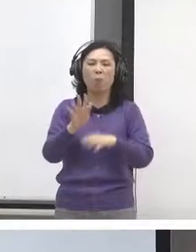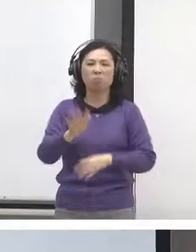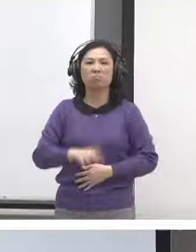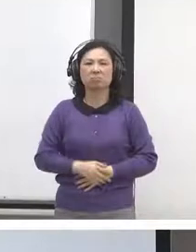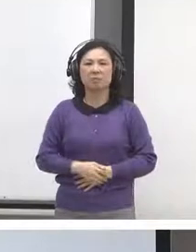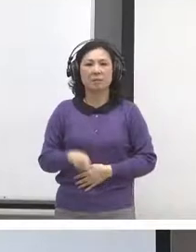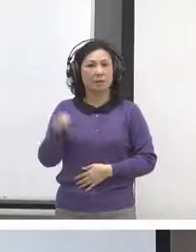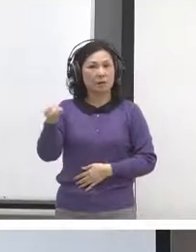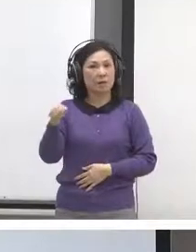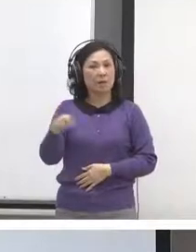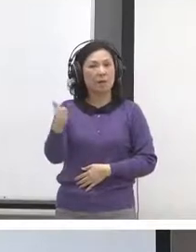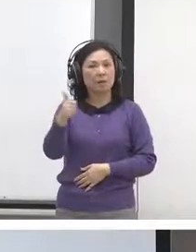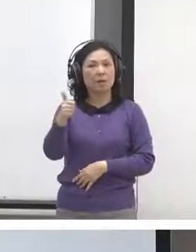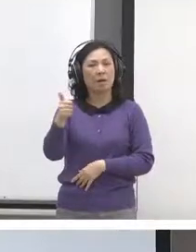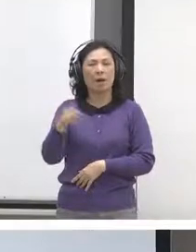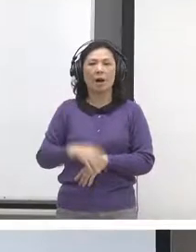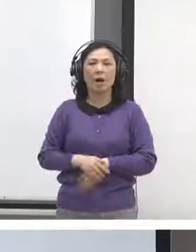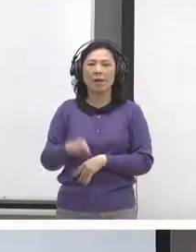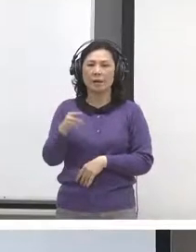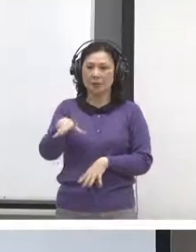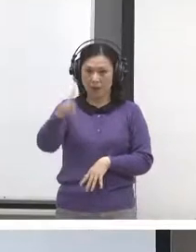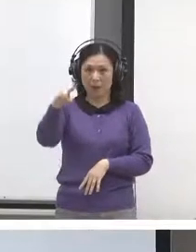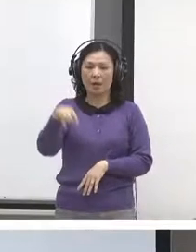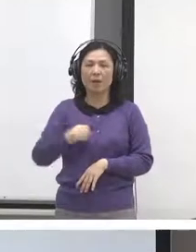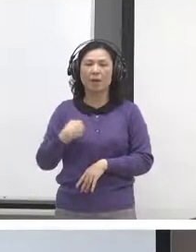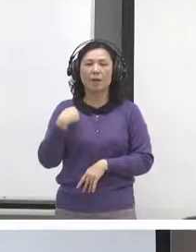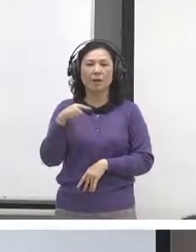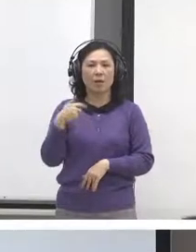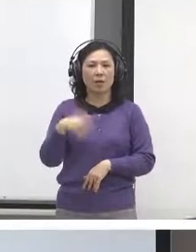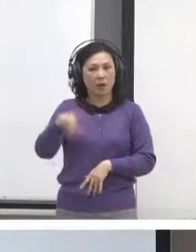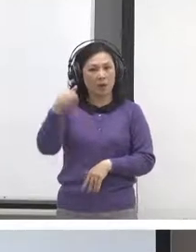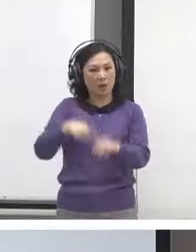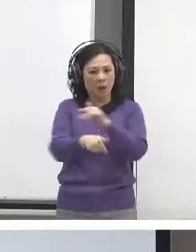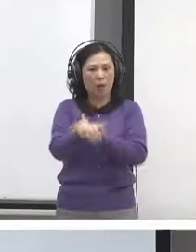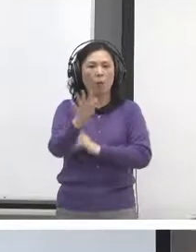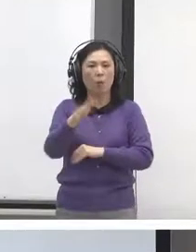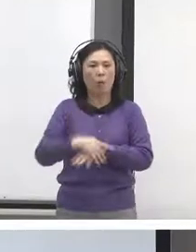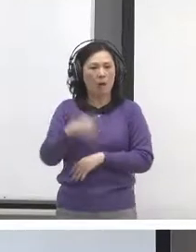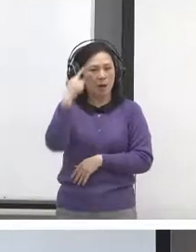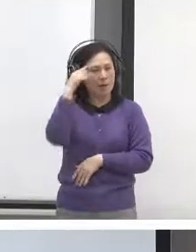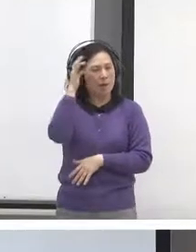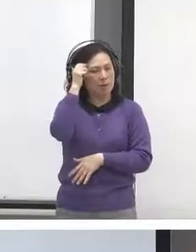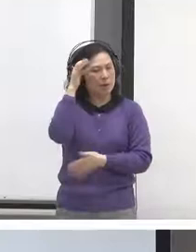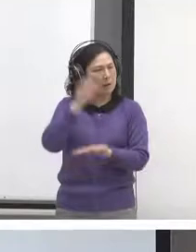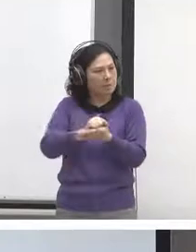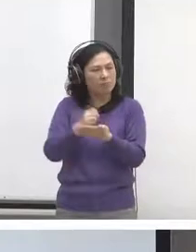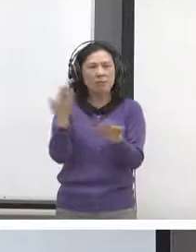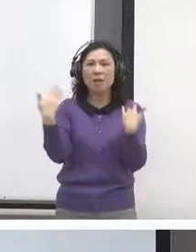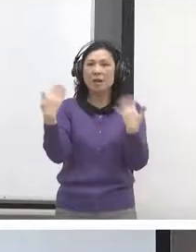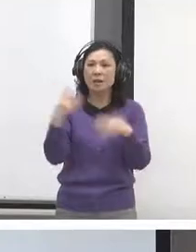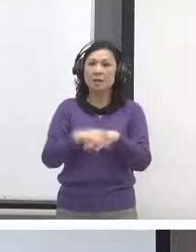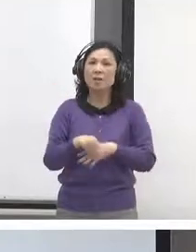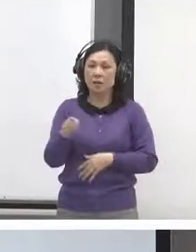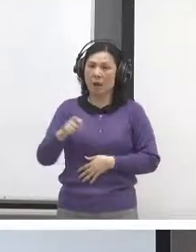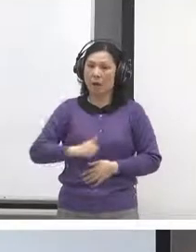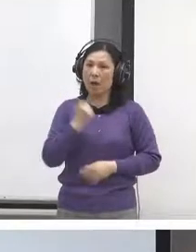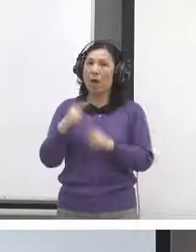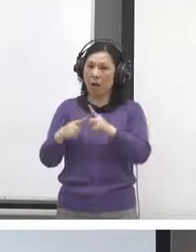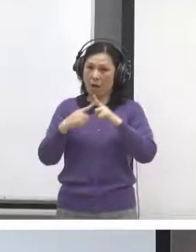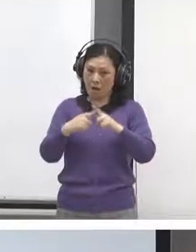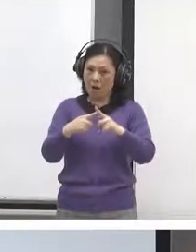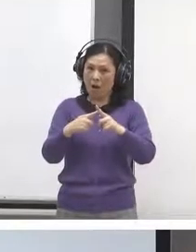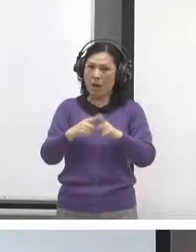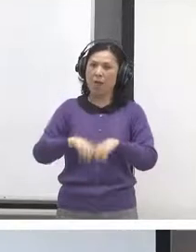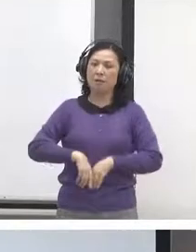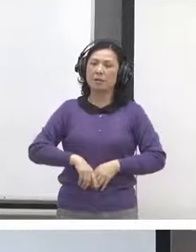beginning of the Hack Night, I was there and I found this very memorable, actually gave a shout out to the civic tech community and the civic tech